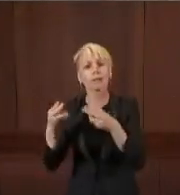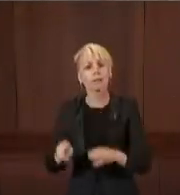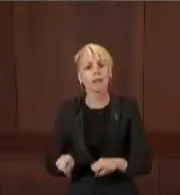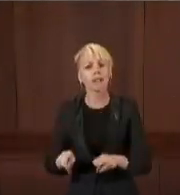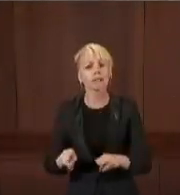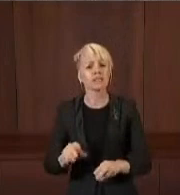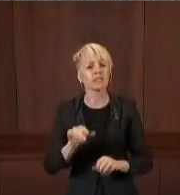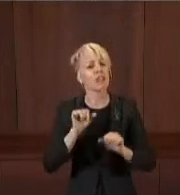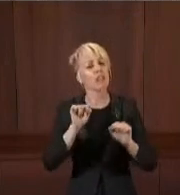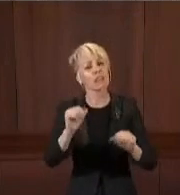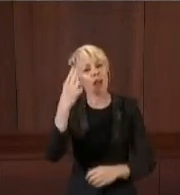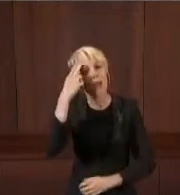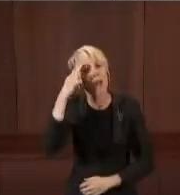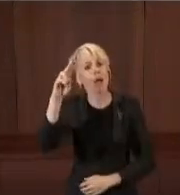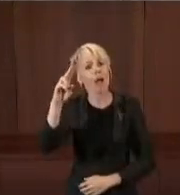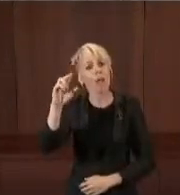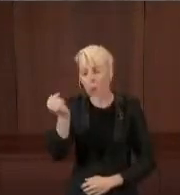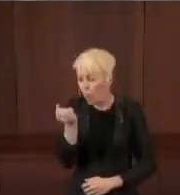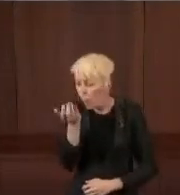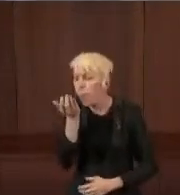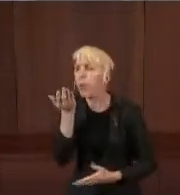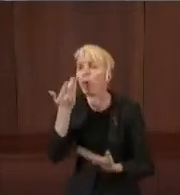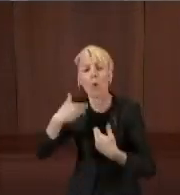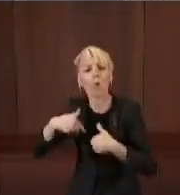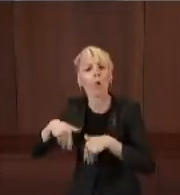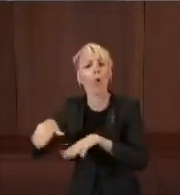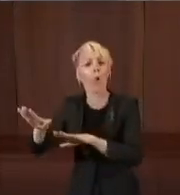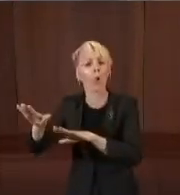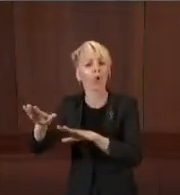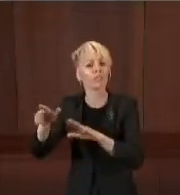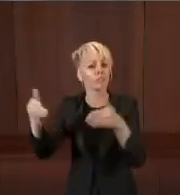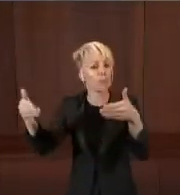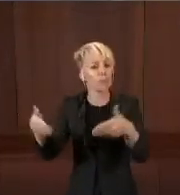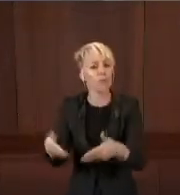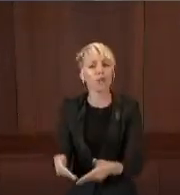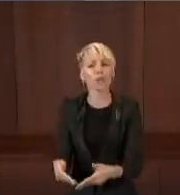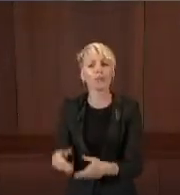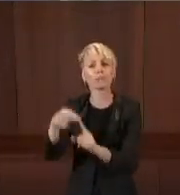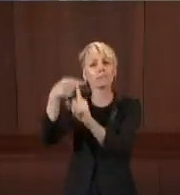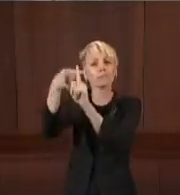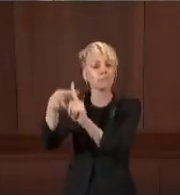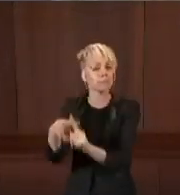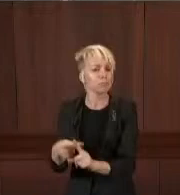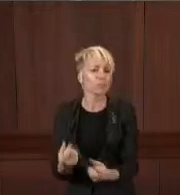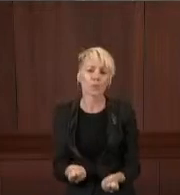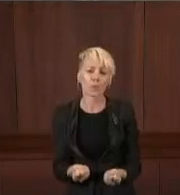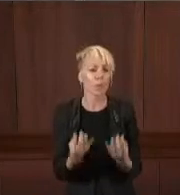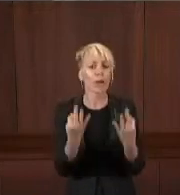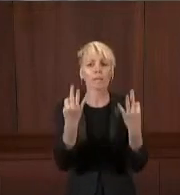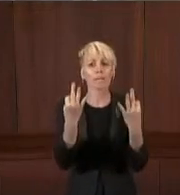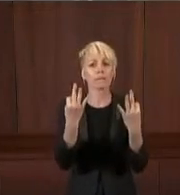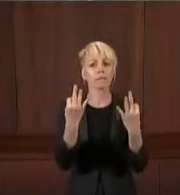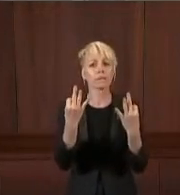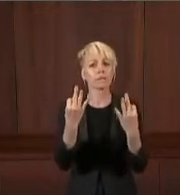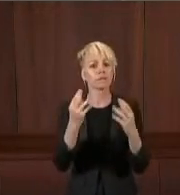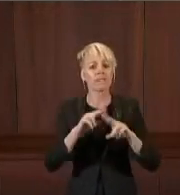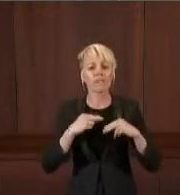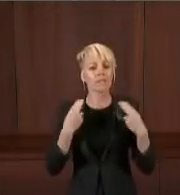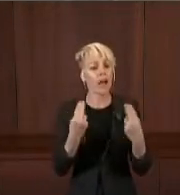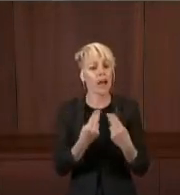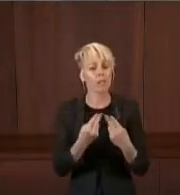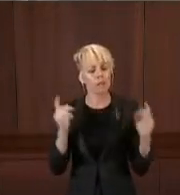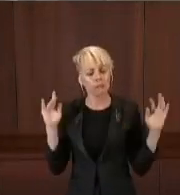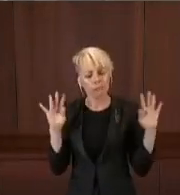long forgotten dead with sunken graves, some crossless with unwritten memories. Their only mourners are the